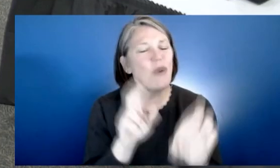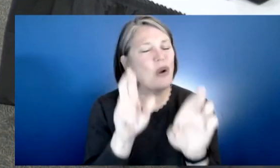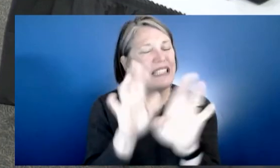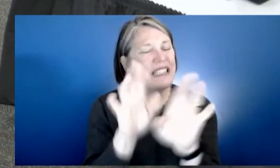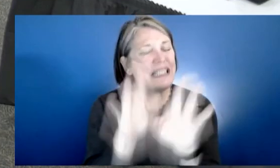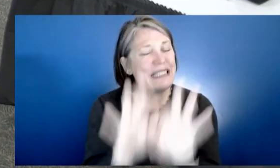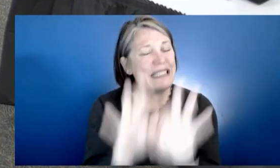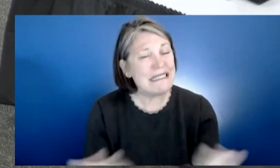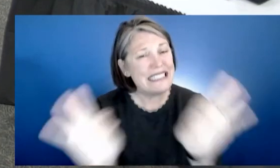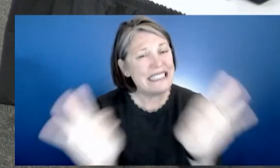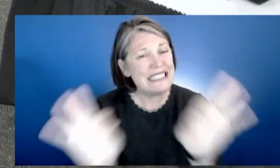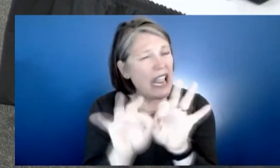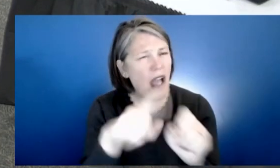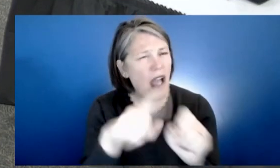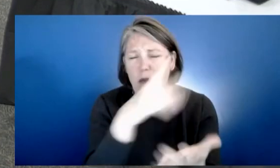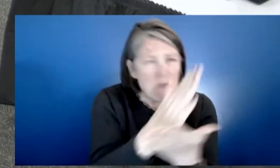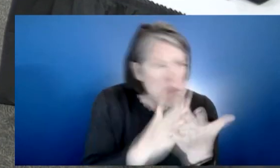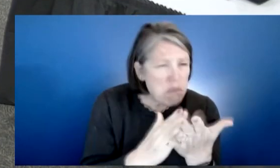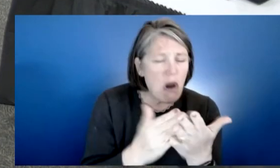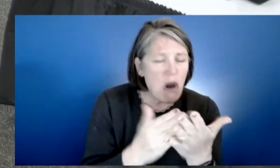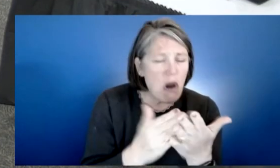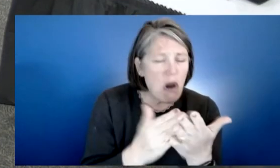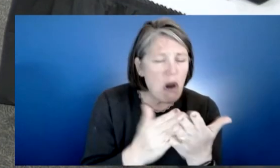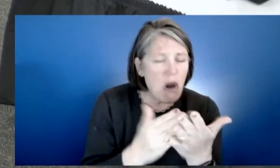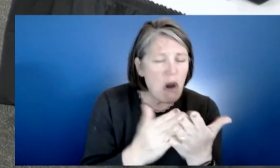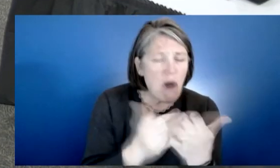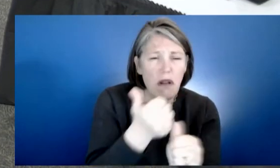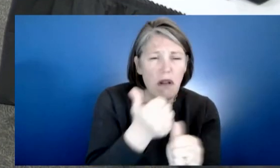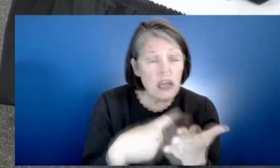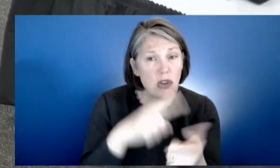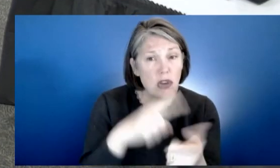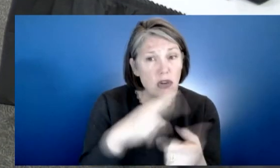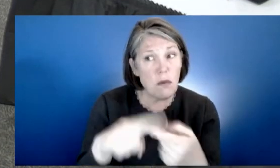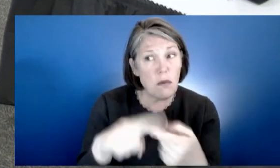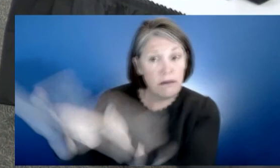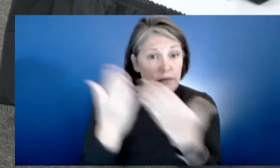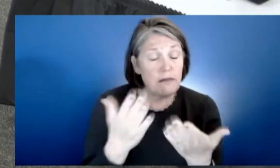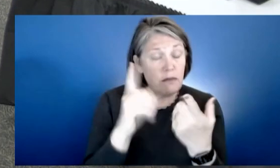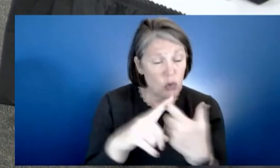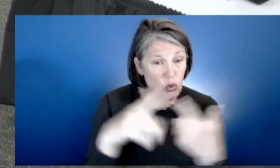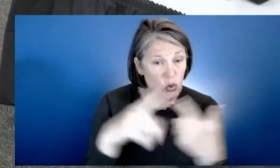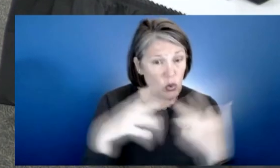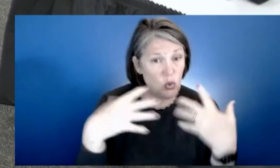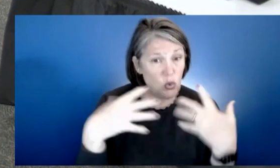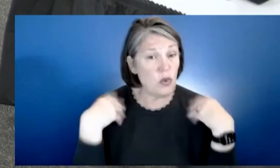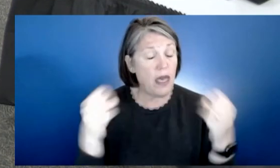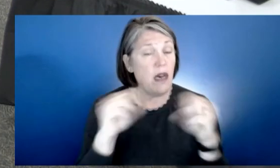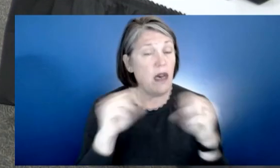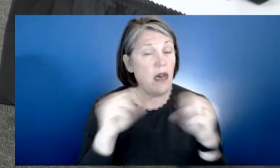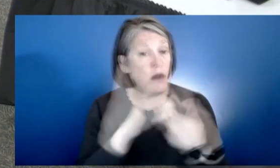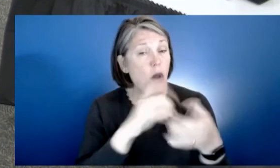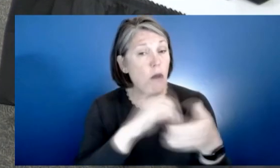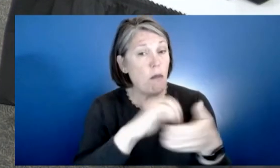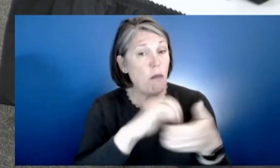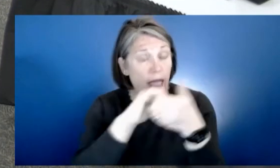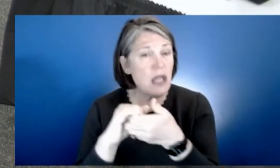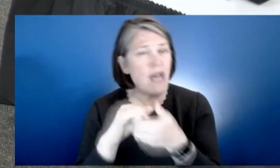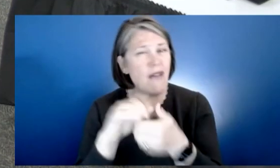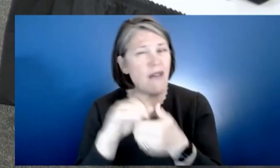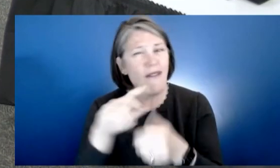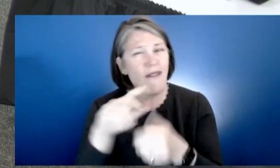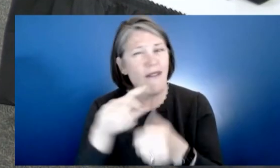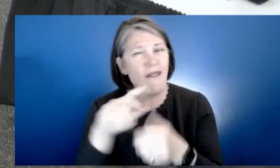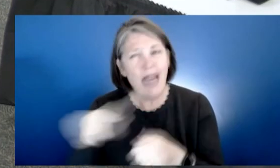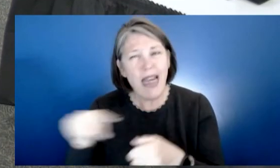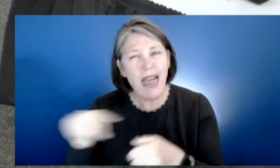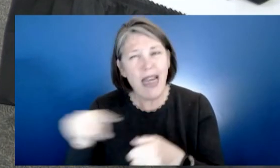every discussion that I have planning for every meeting when we bring this content forward to the Healthy Community Collaborative. They're looking at available